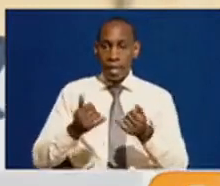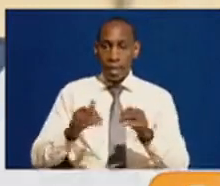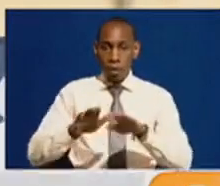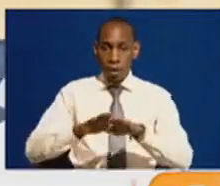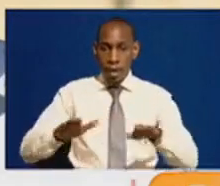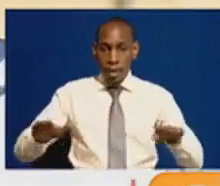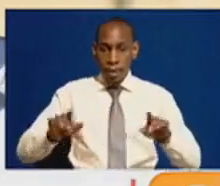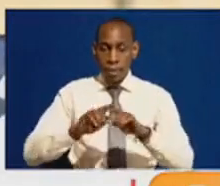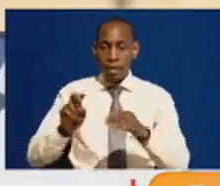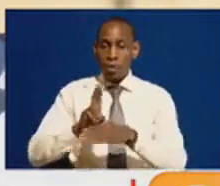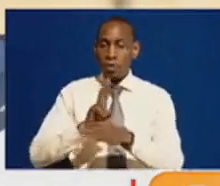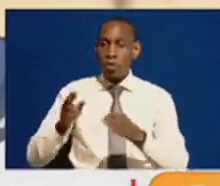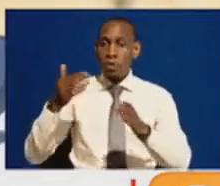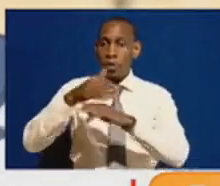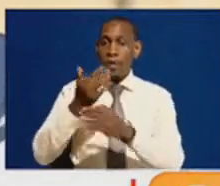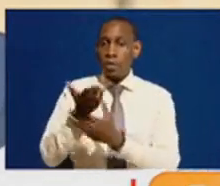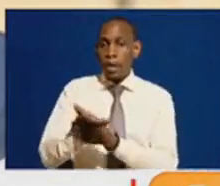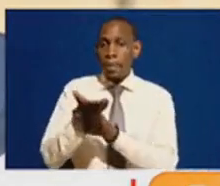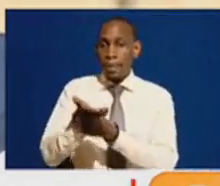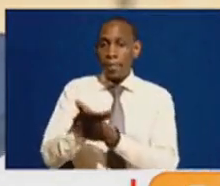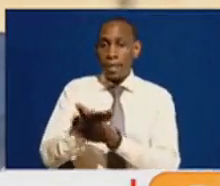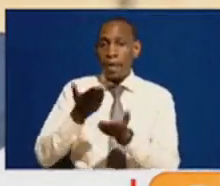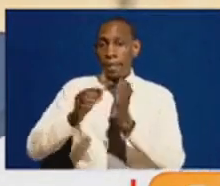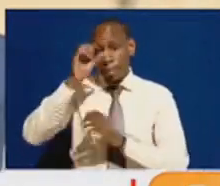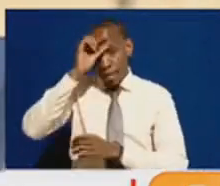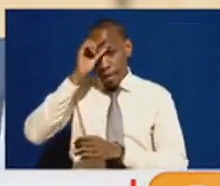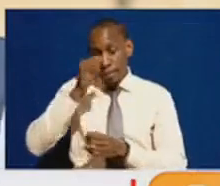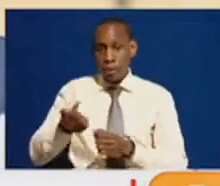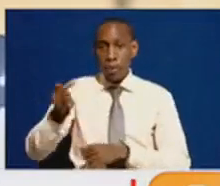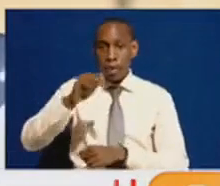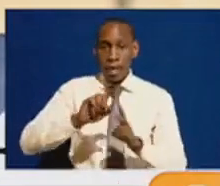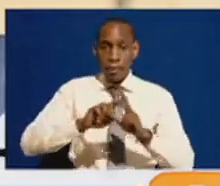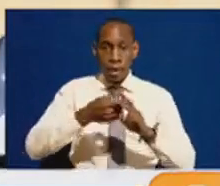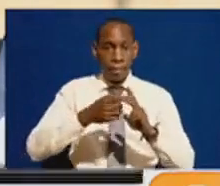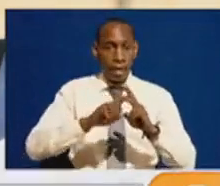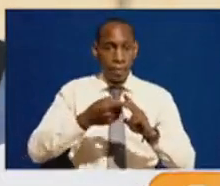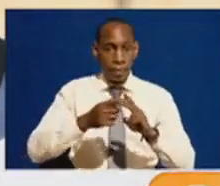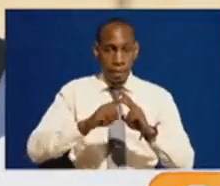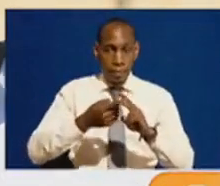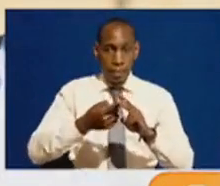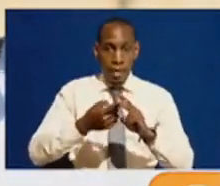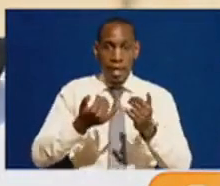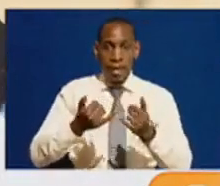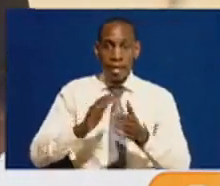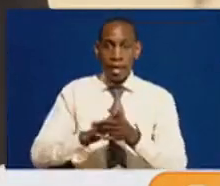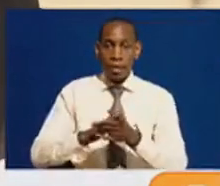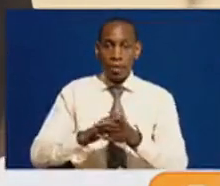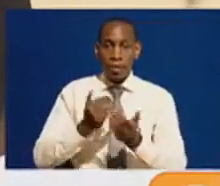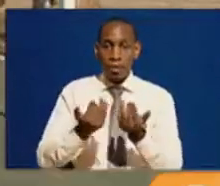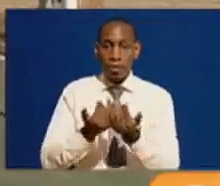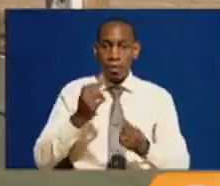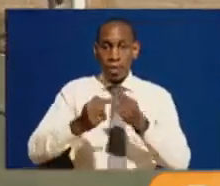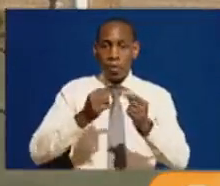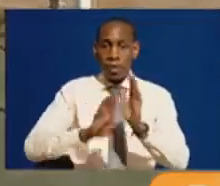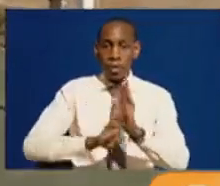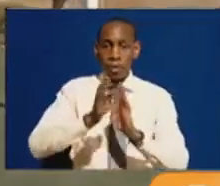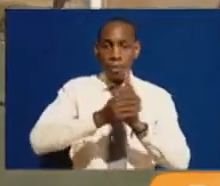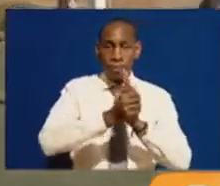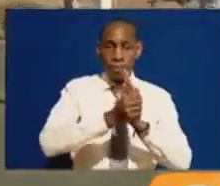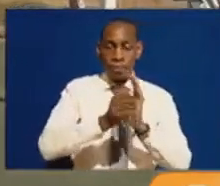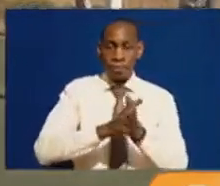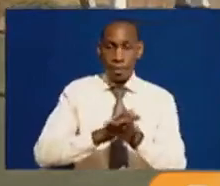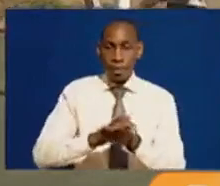lakini imetumika sana. Tungeomba kama serikali inaweza fanya at least wakuja renovate ikuwe mzuri ndio watoto endelee kuza vipaji vyao. Sunguti,